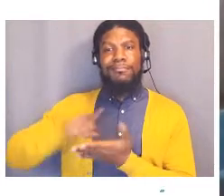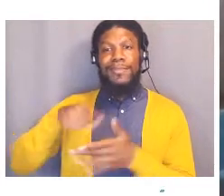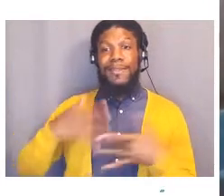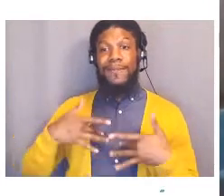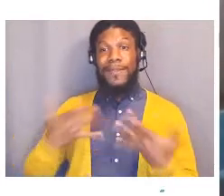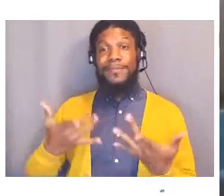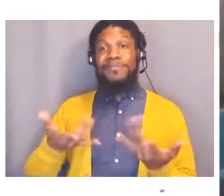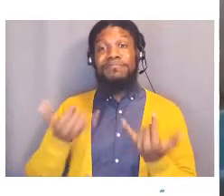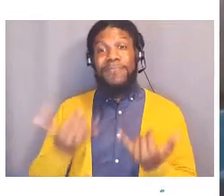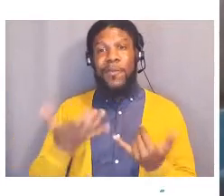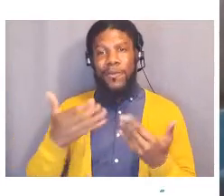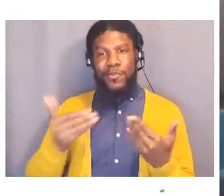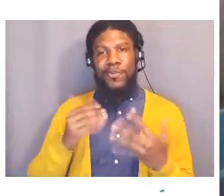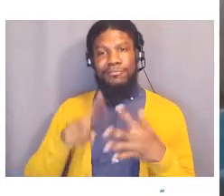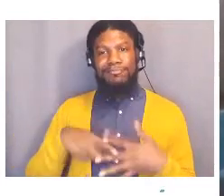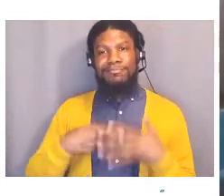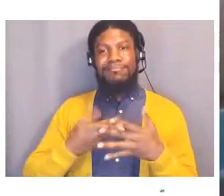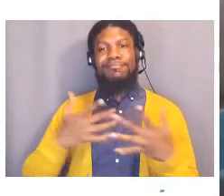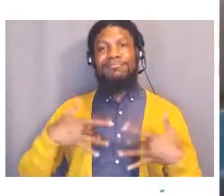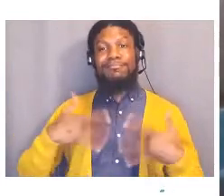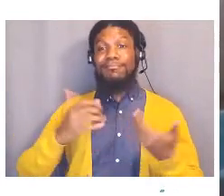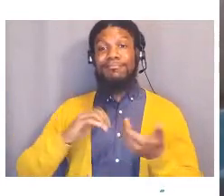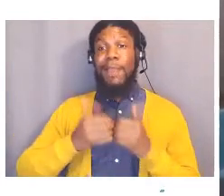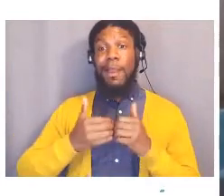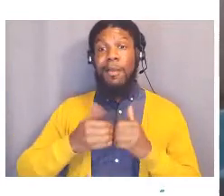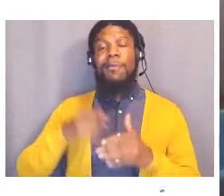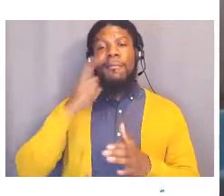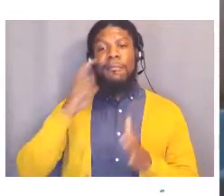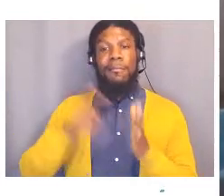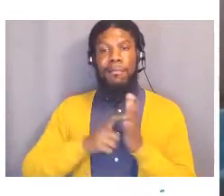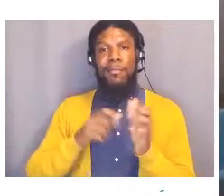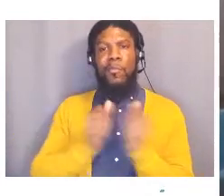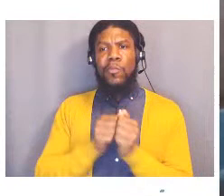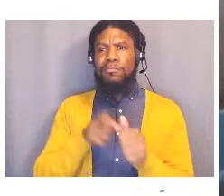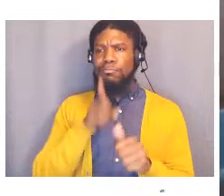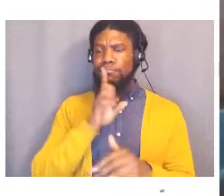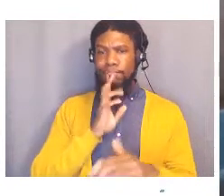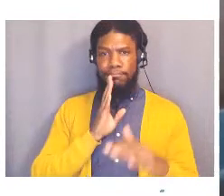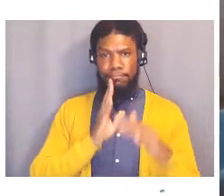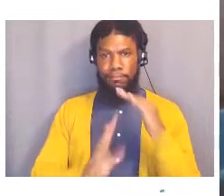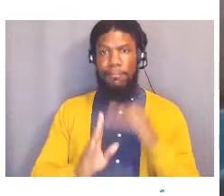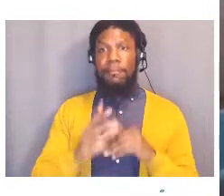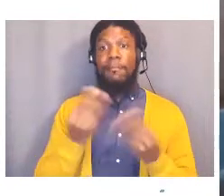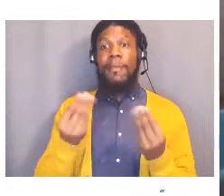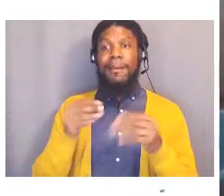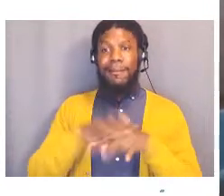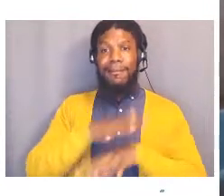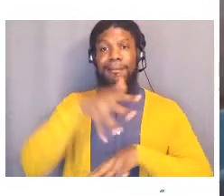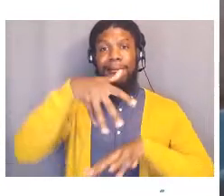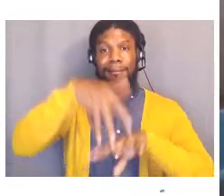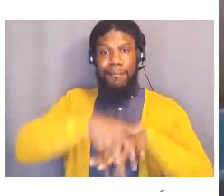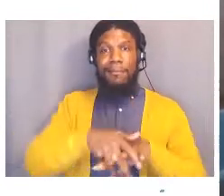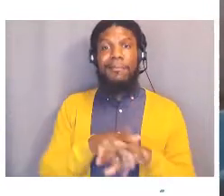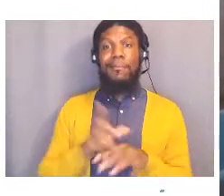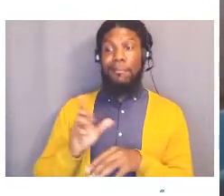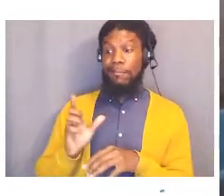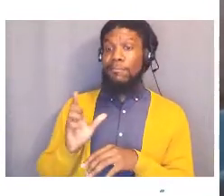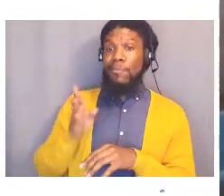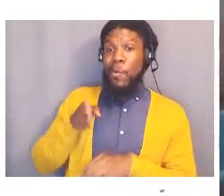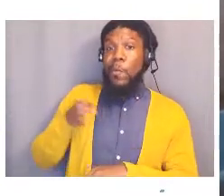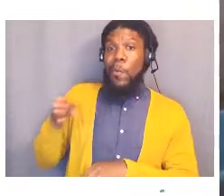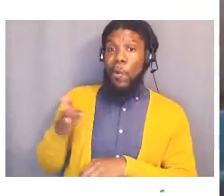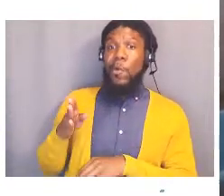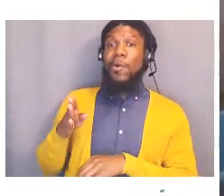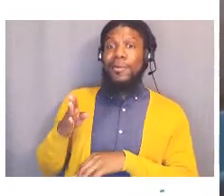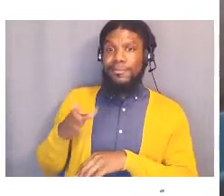now, we begin this event by acknowledging, with humility, that the lands where the Peale and Baltimore is situated today